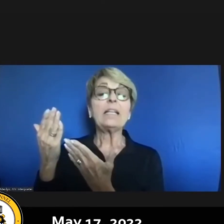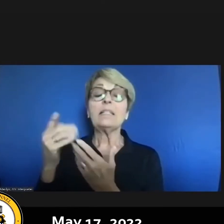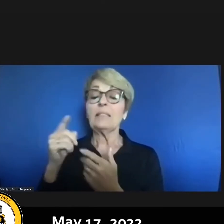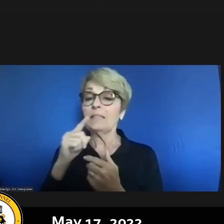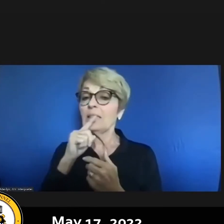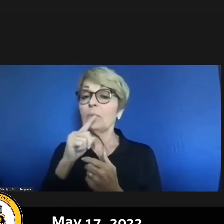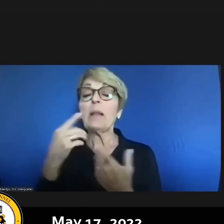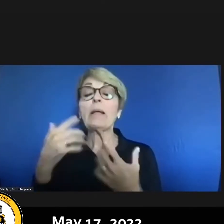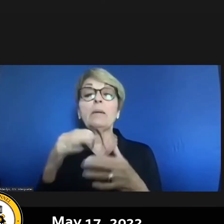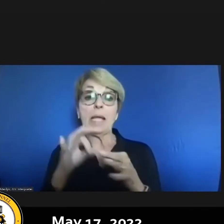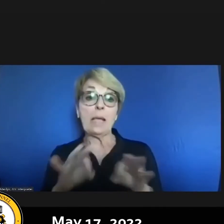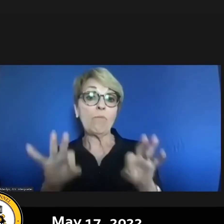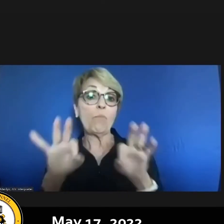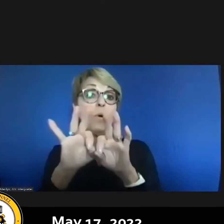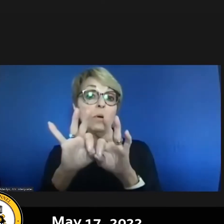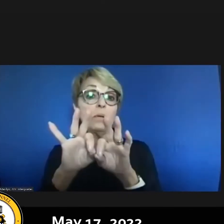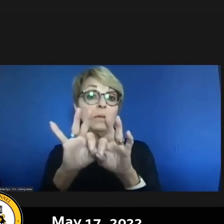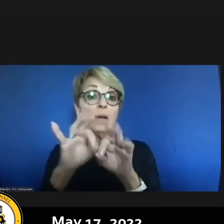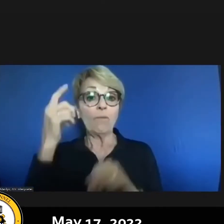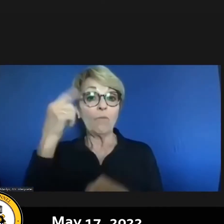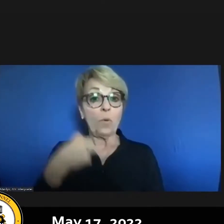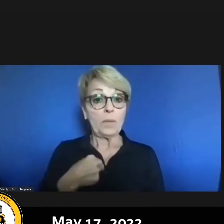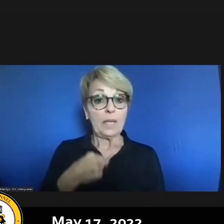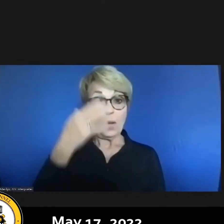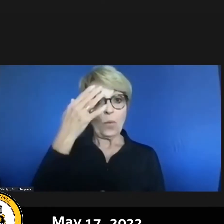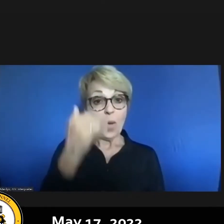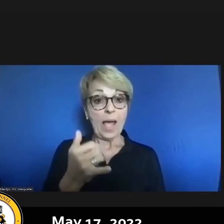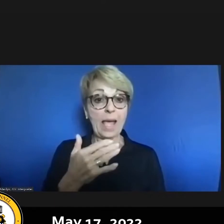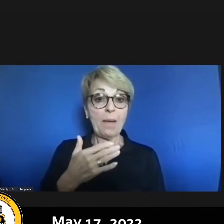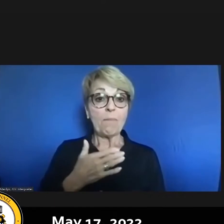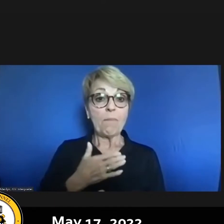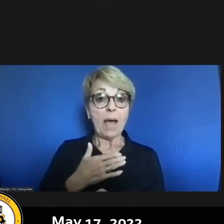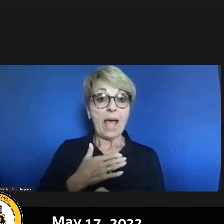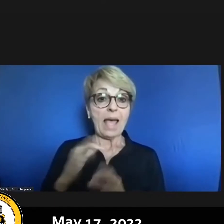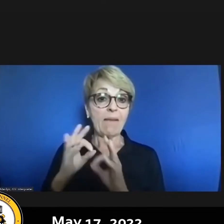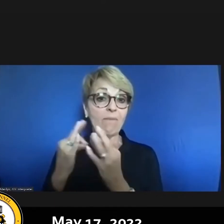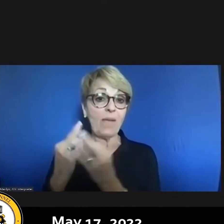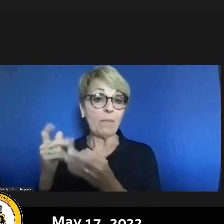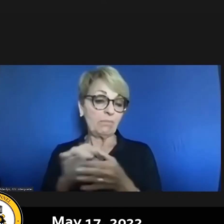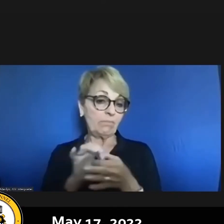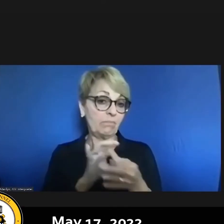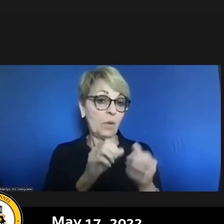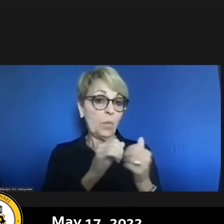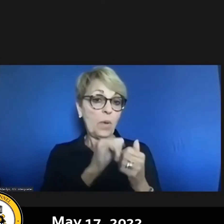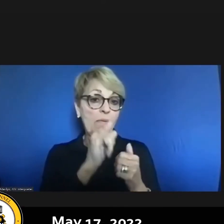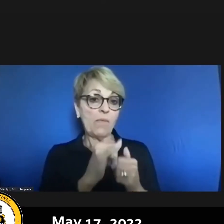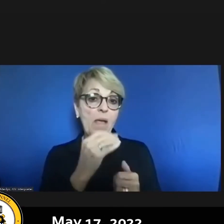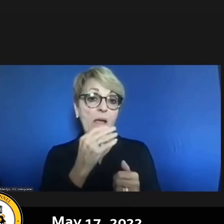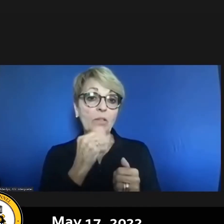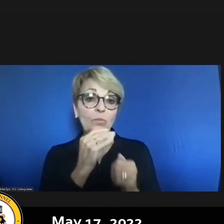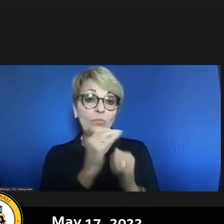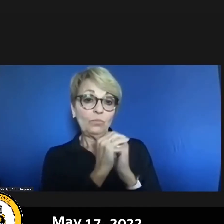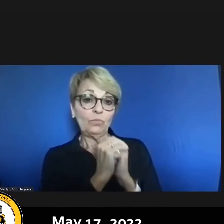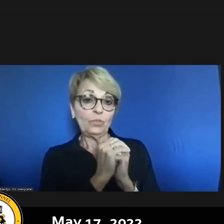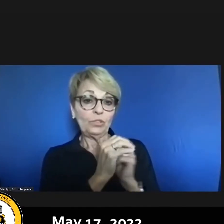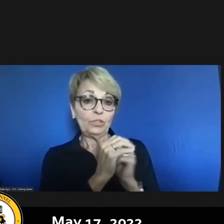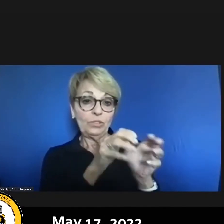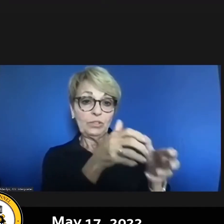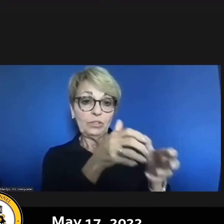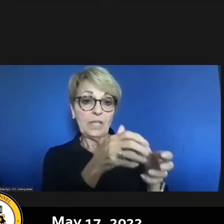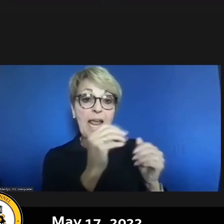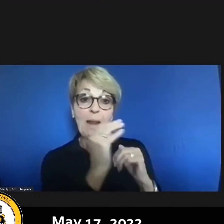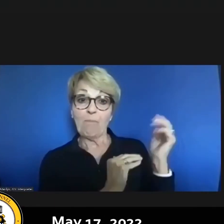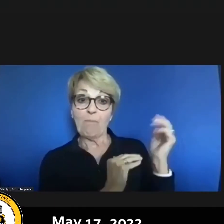to me because of my family's affiliation with Rodef Shalom congregation and the building. My